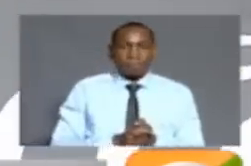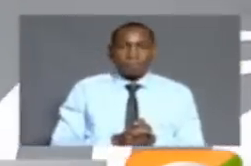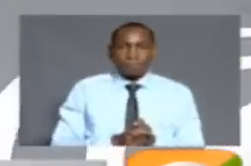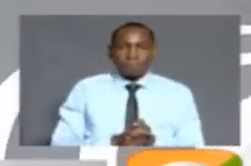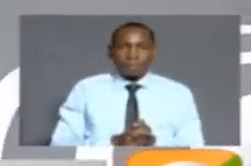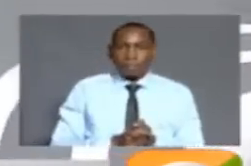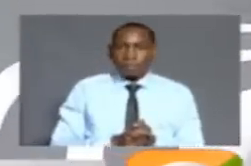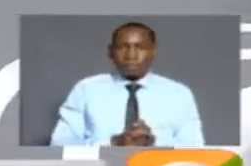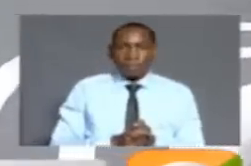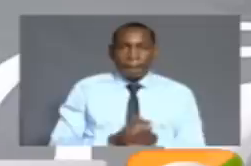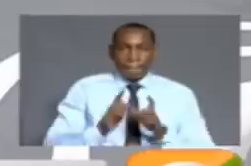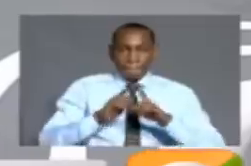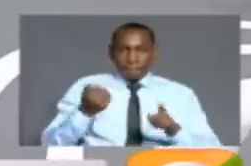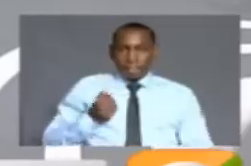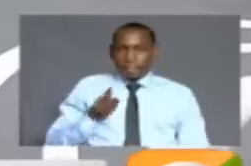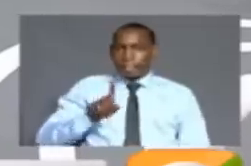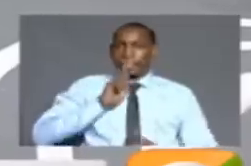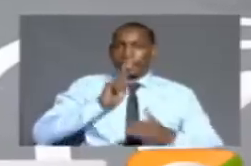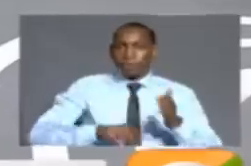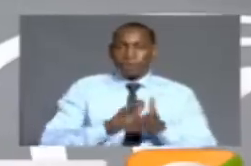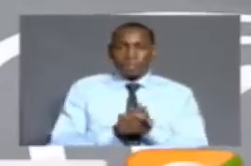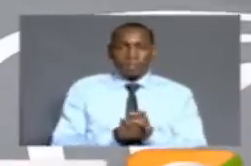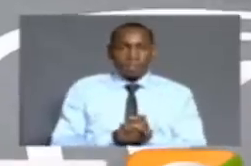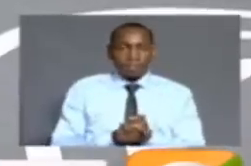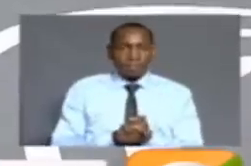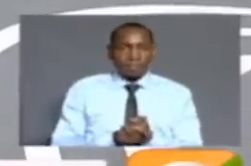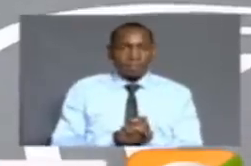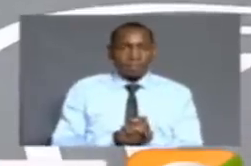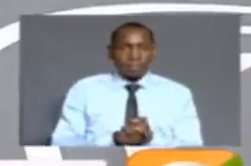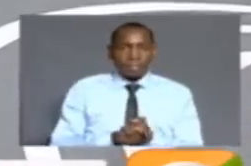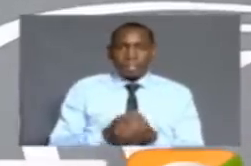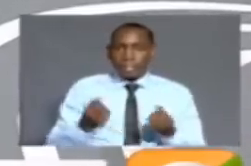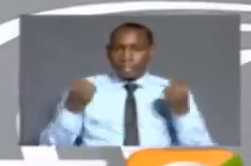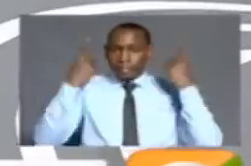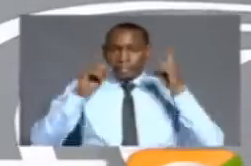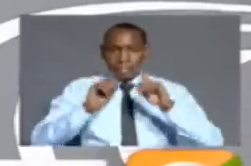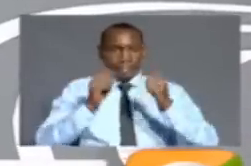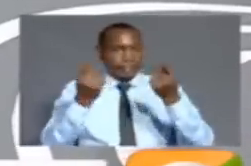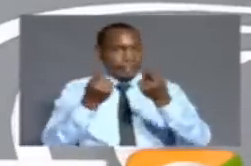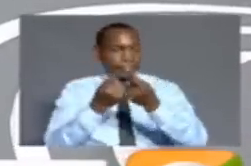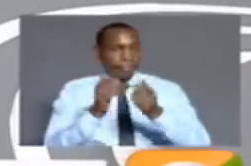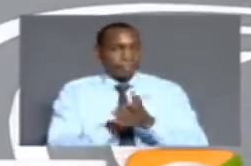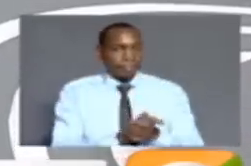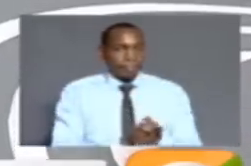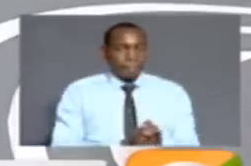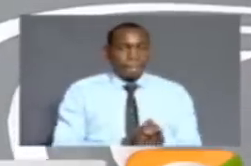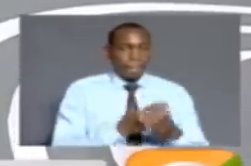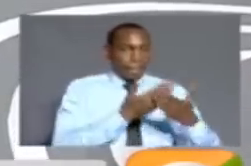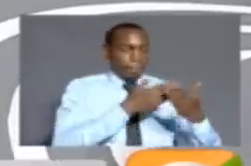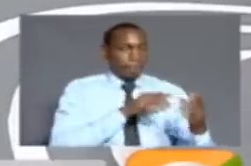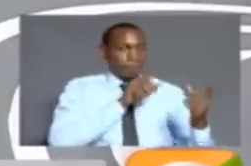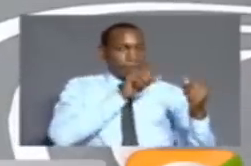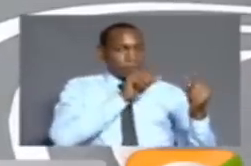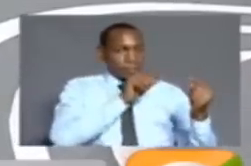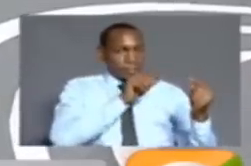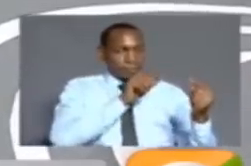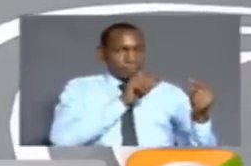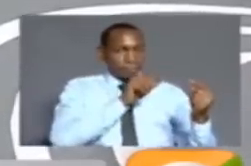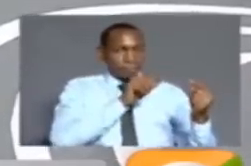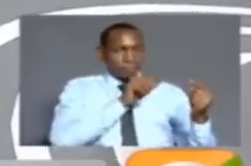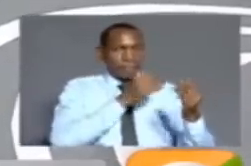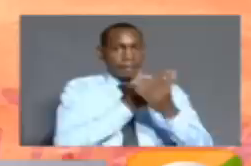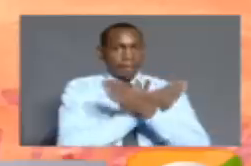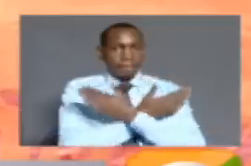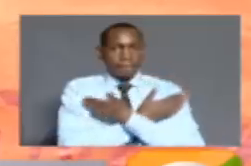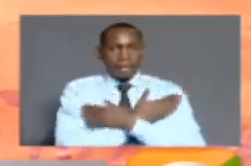side. But she's quick to point out the key eleweke people, right? Before you get in the tweet, there's something that my colleague has said. Go on.